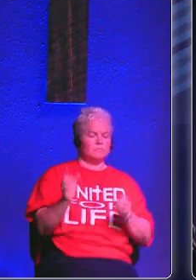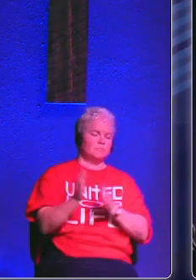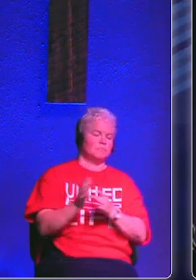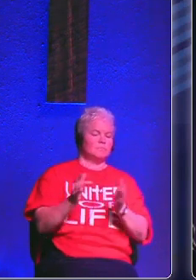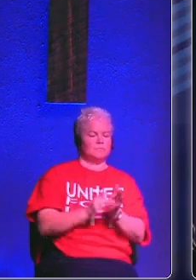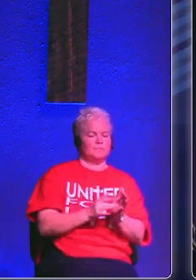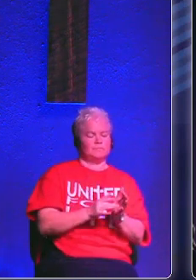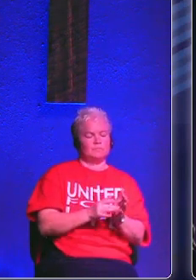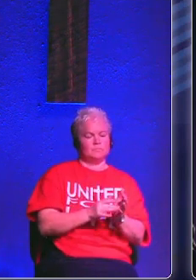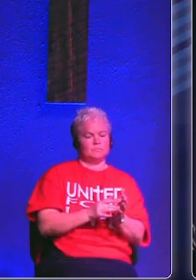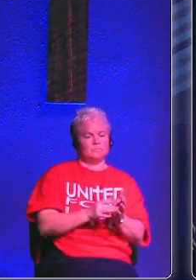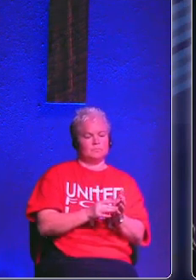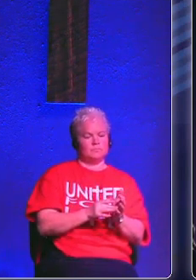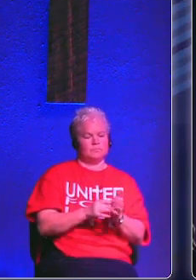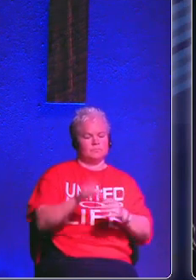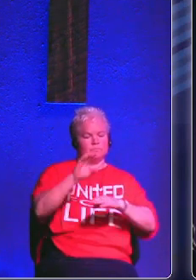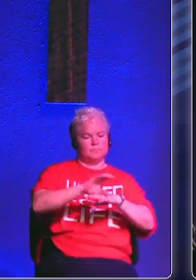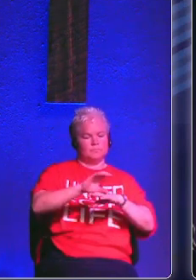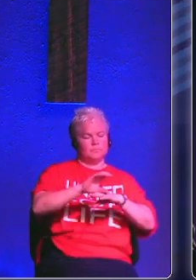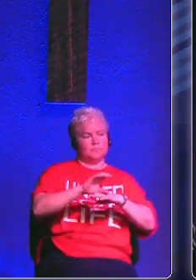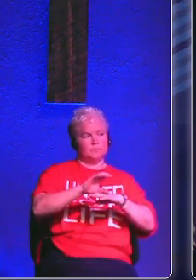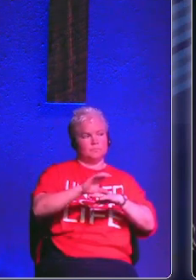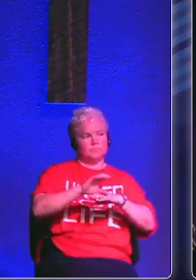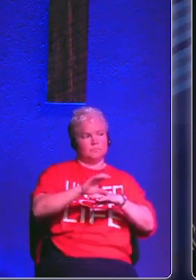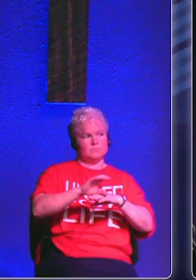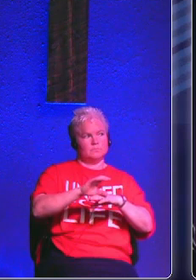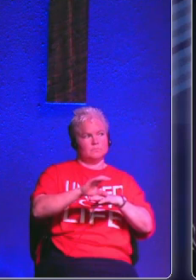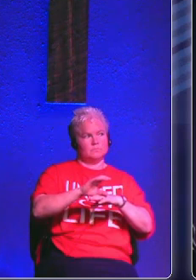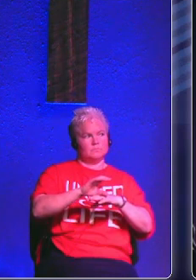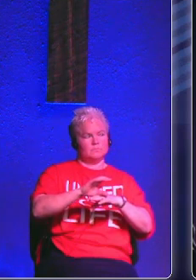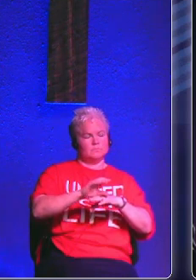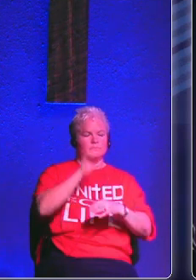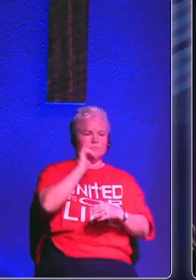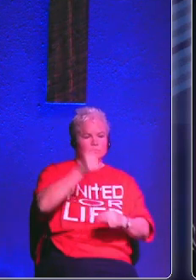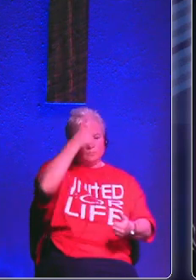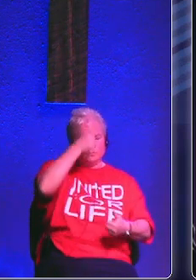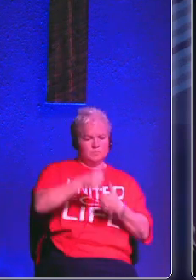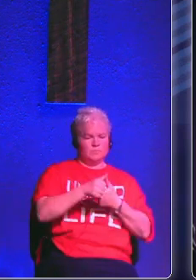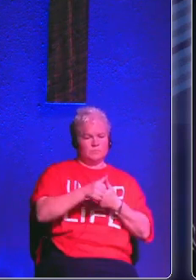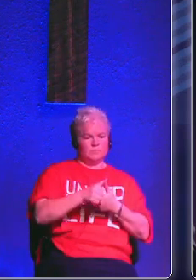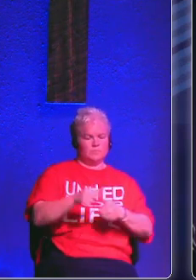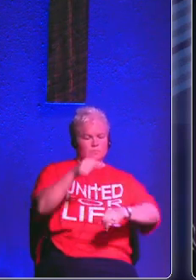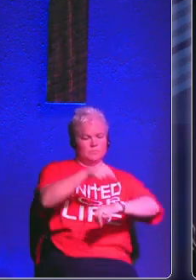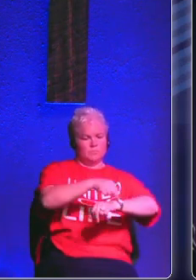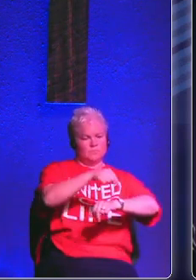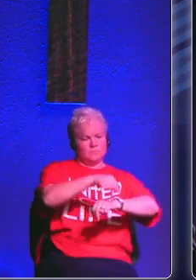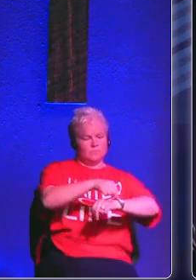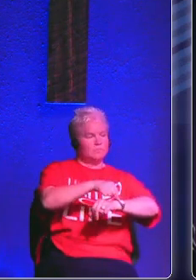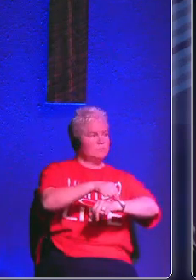to Jesus and you first come to church. I remember one time